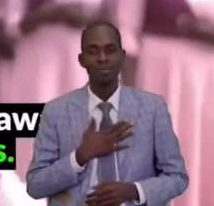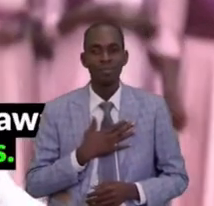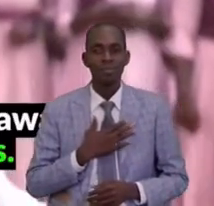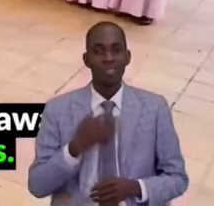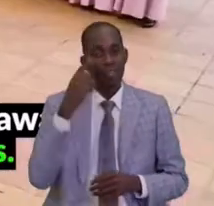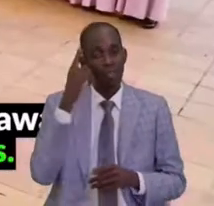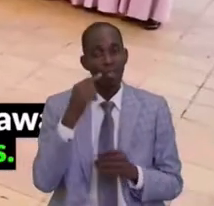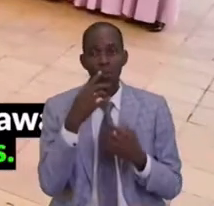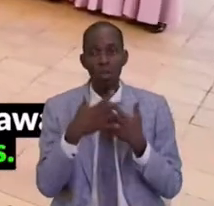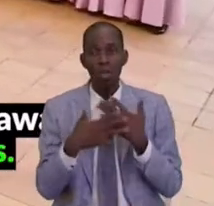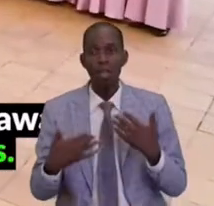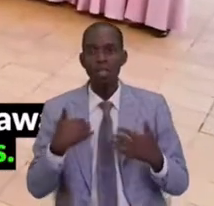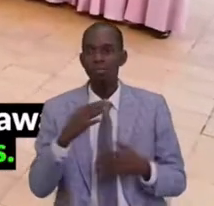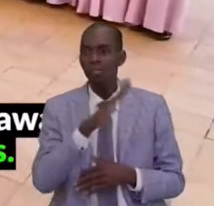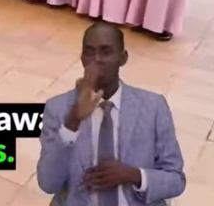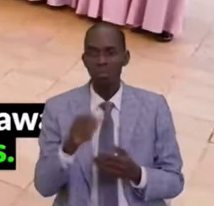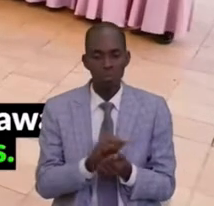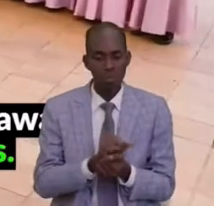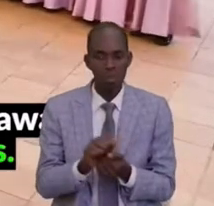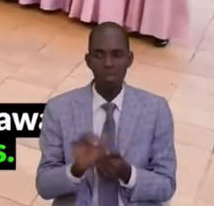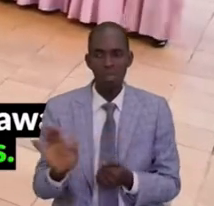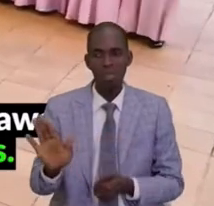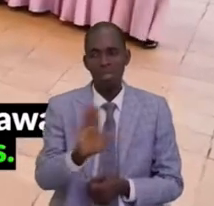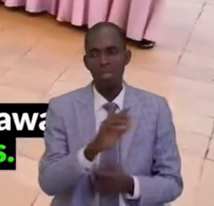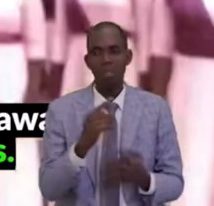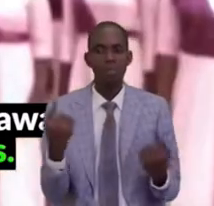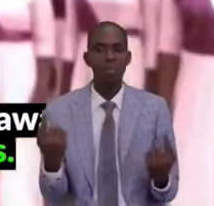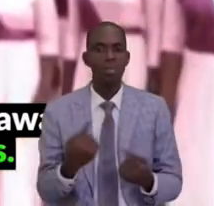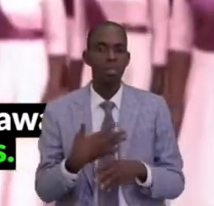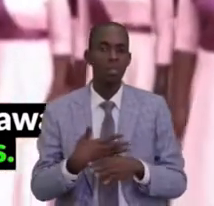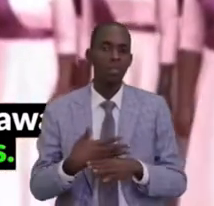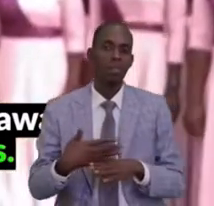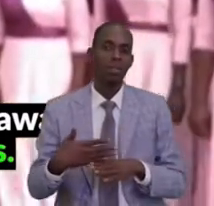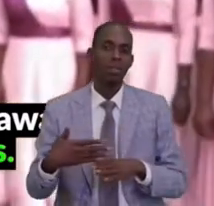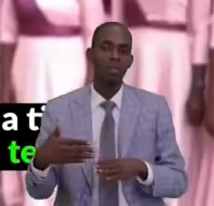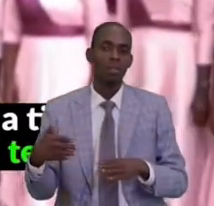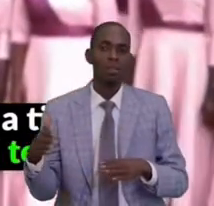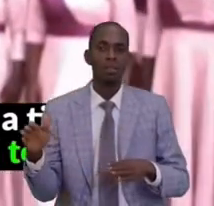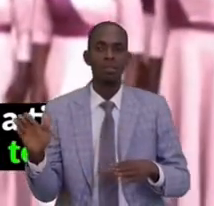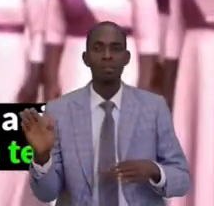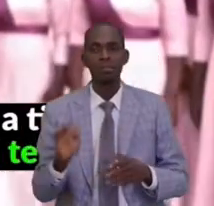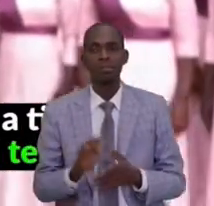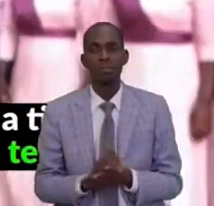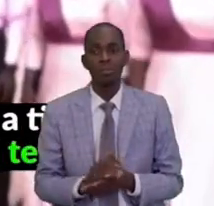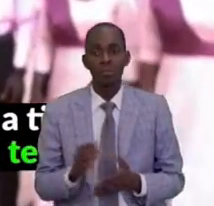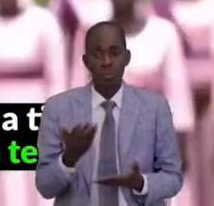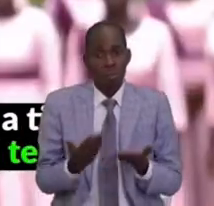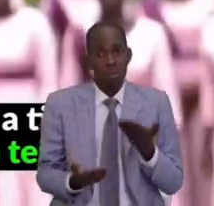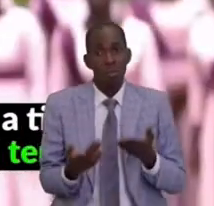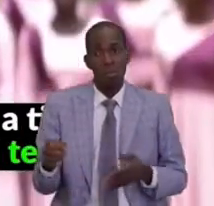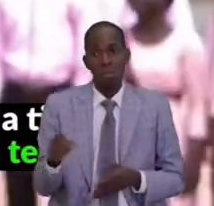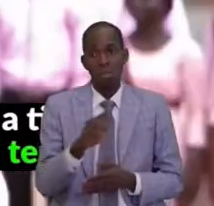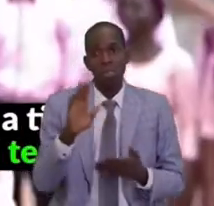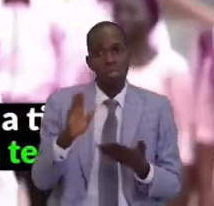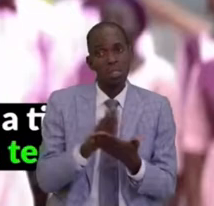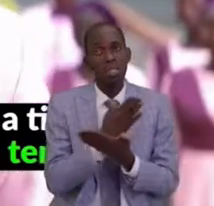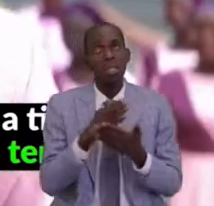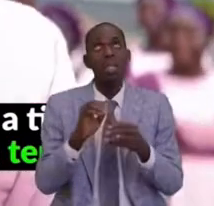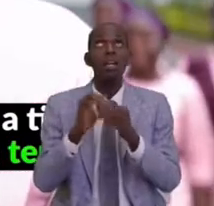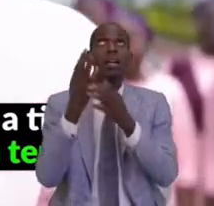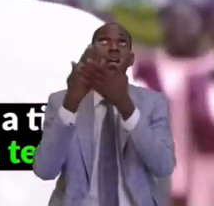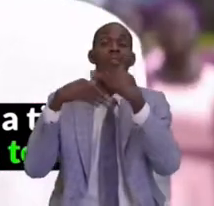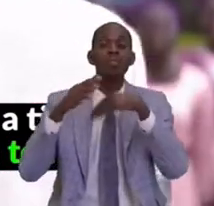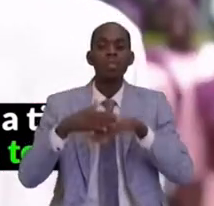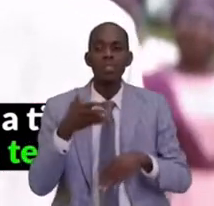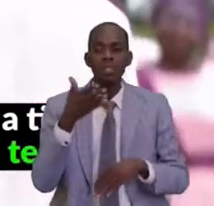For the blood has never washed your sins away. And though they sing in heaven,